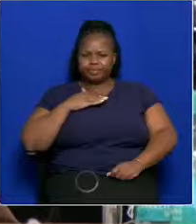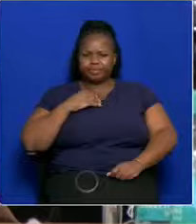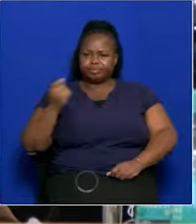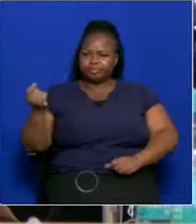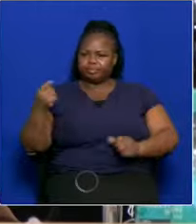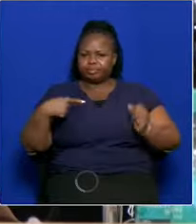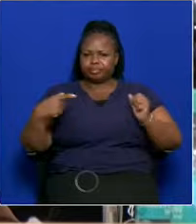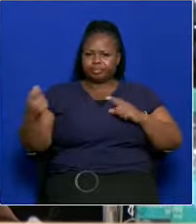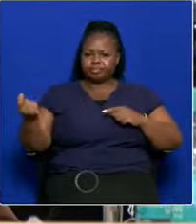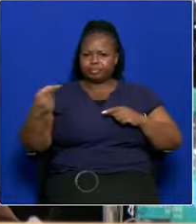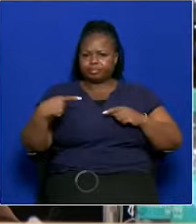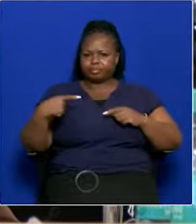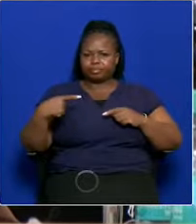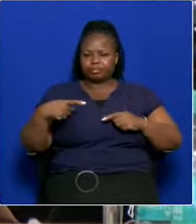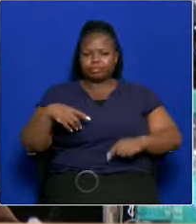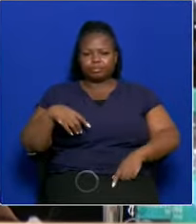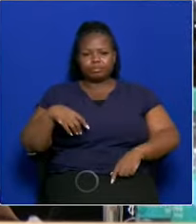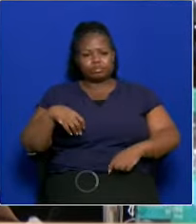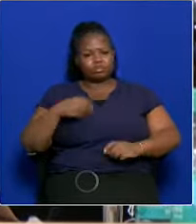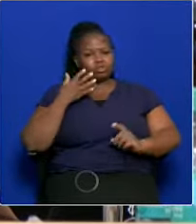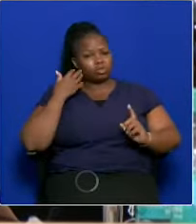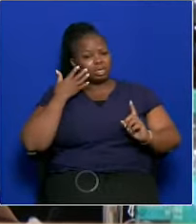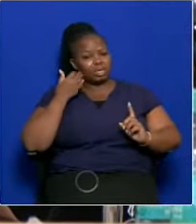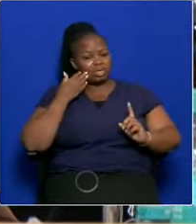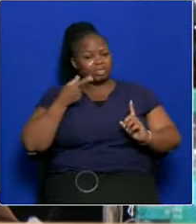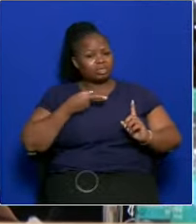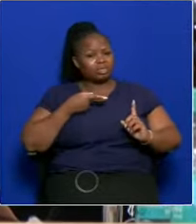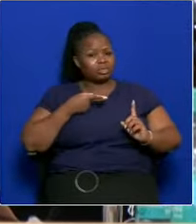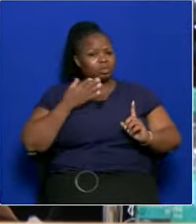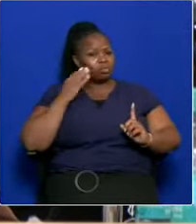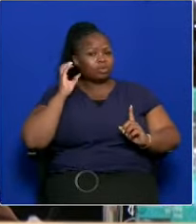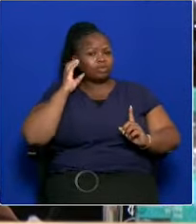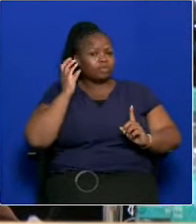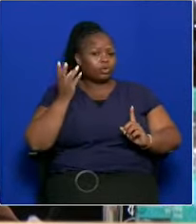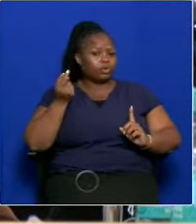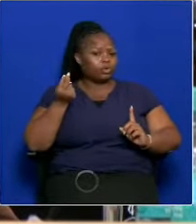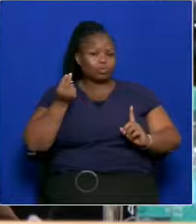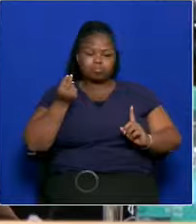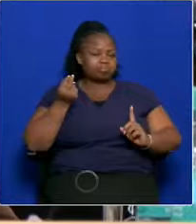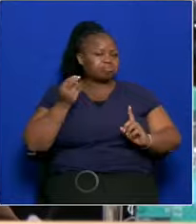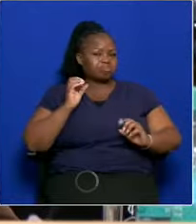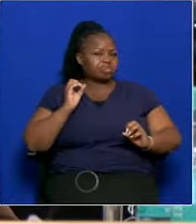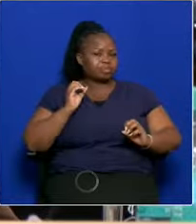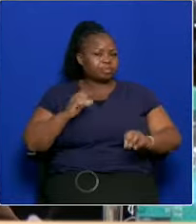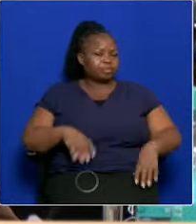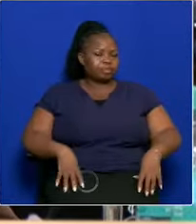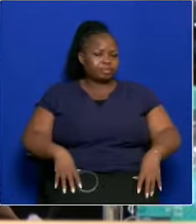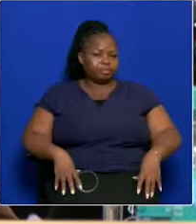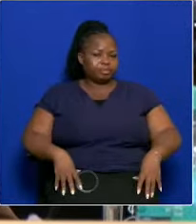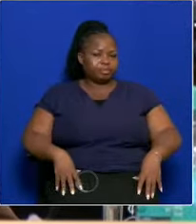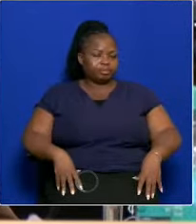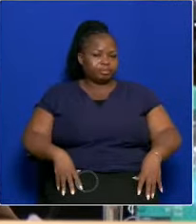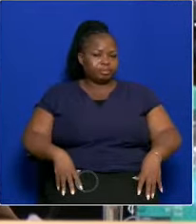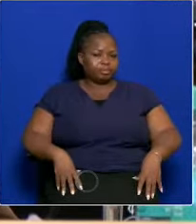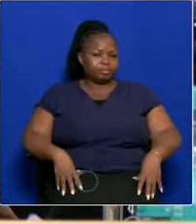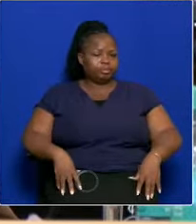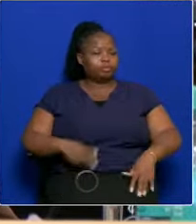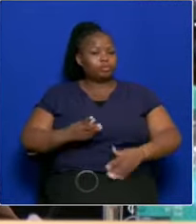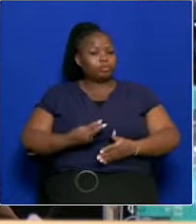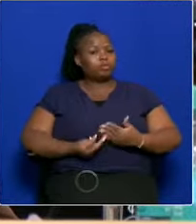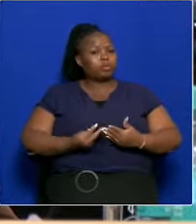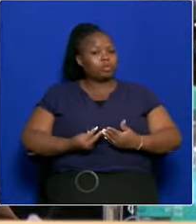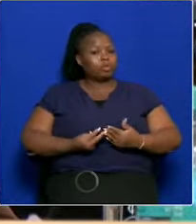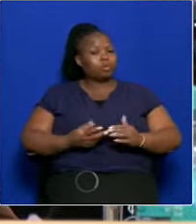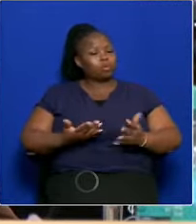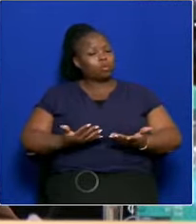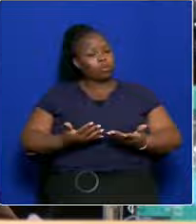to Mr. Matlala after the phone was repaired. Now, is this in relation to both phones or just the one phone?